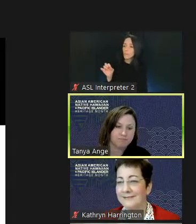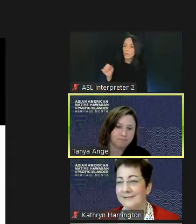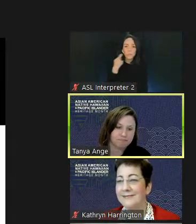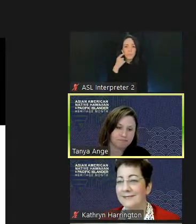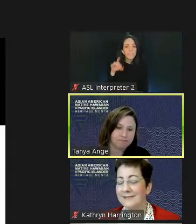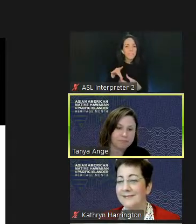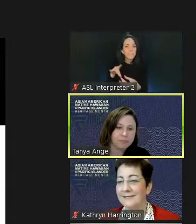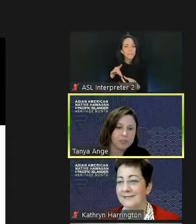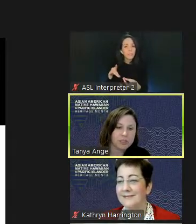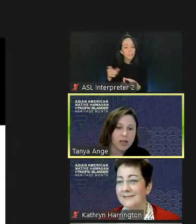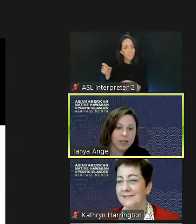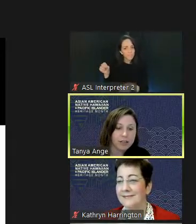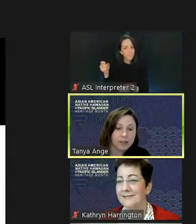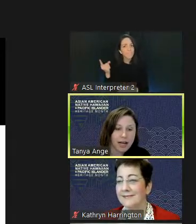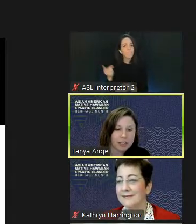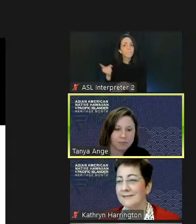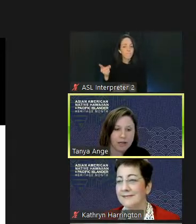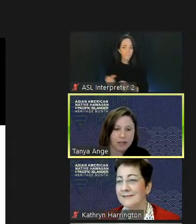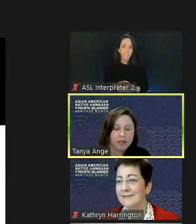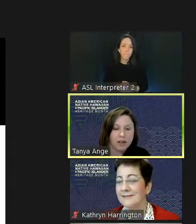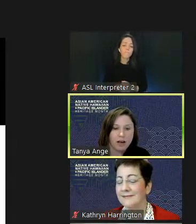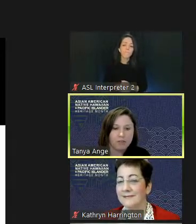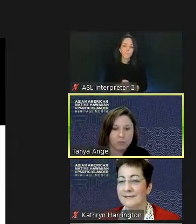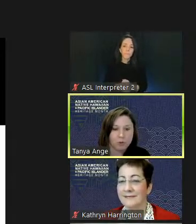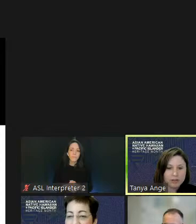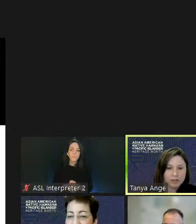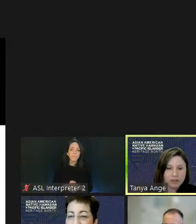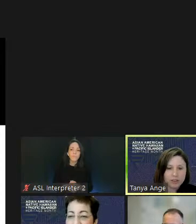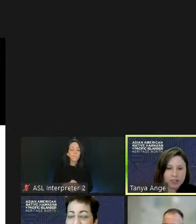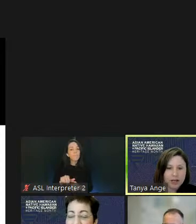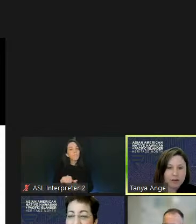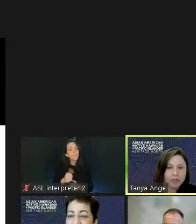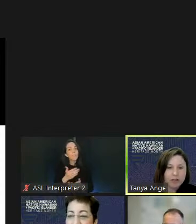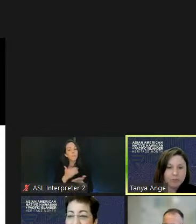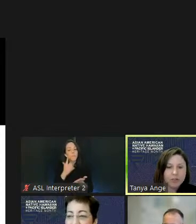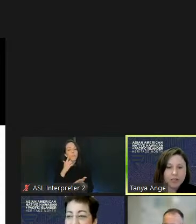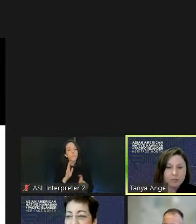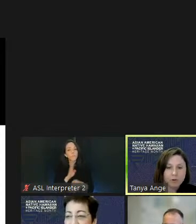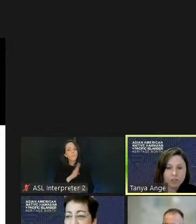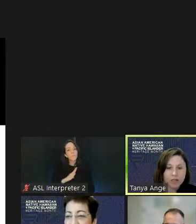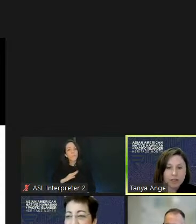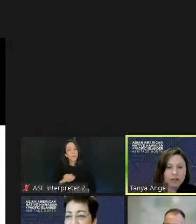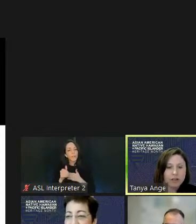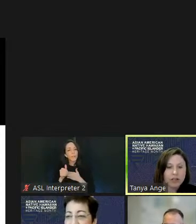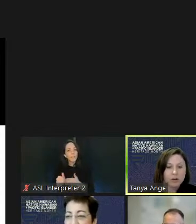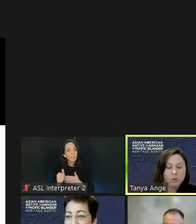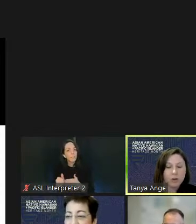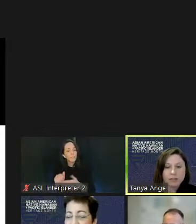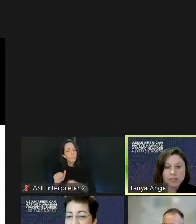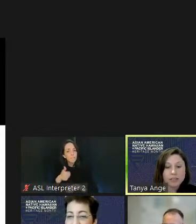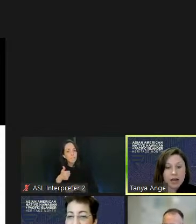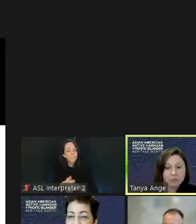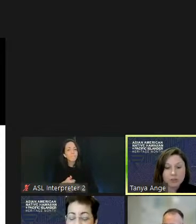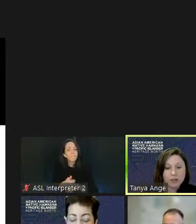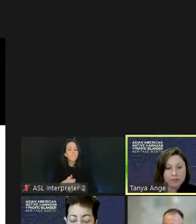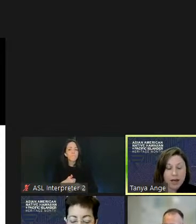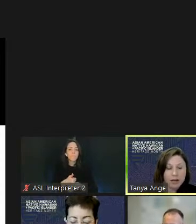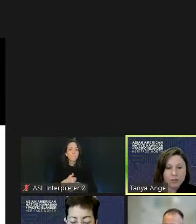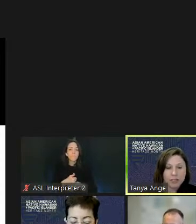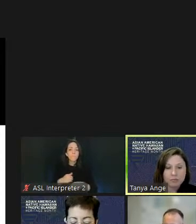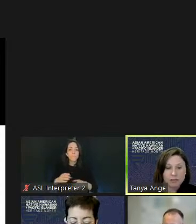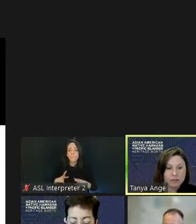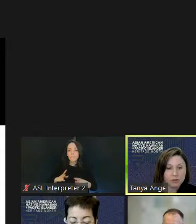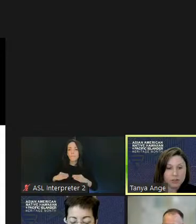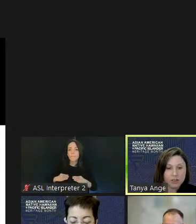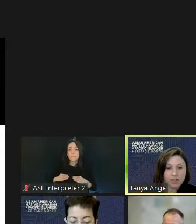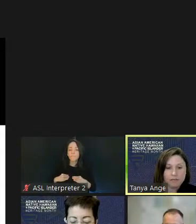that. Another aspect of our board's leadership put in motion was the adoption of the